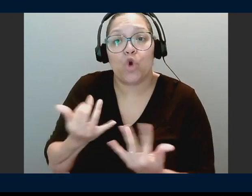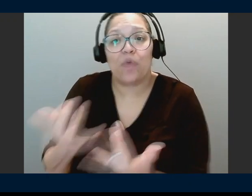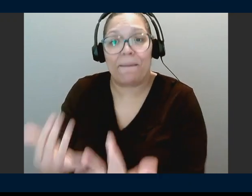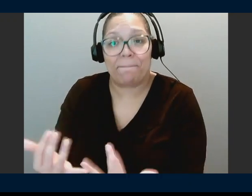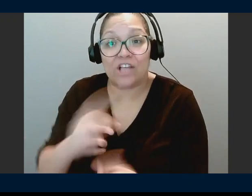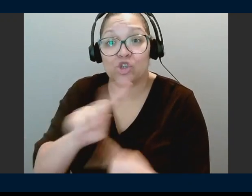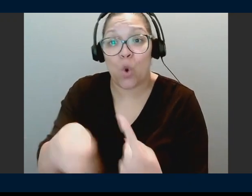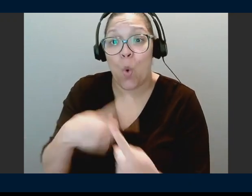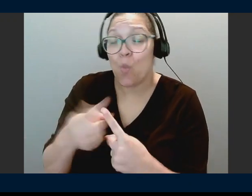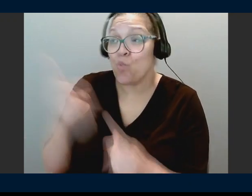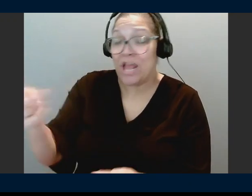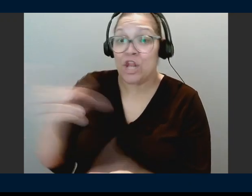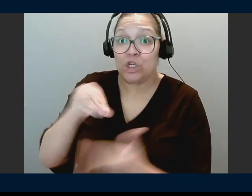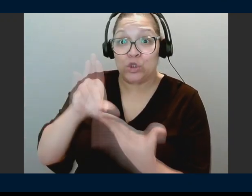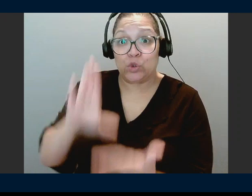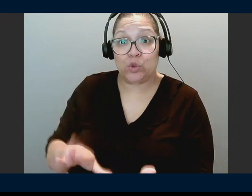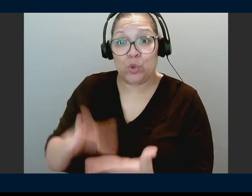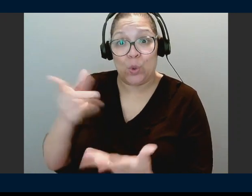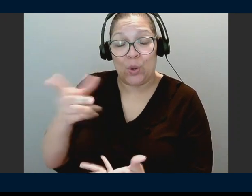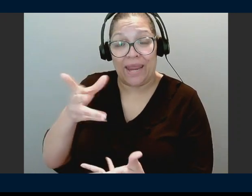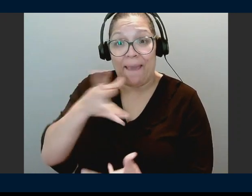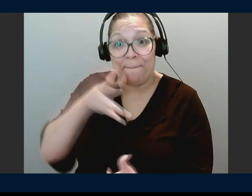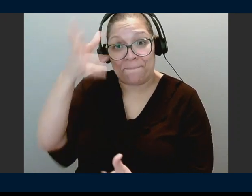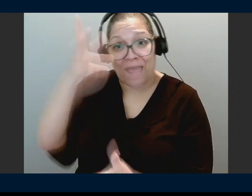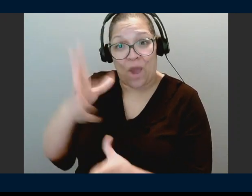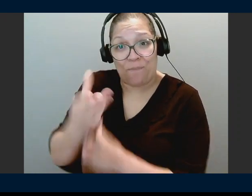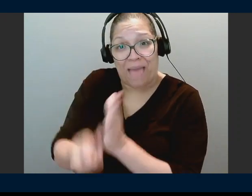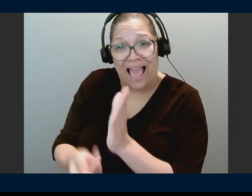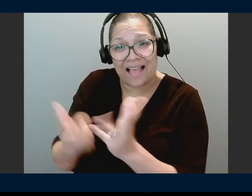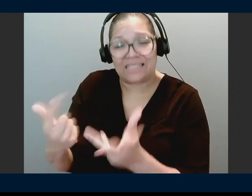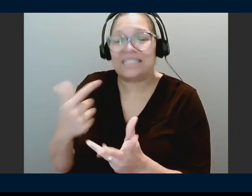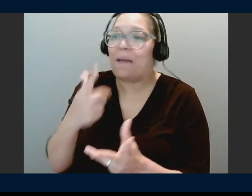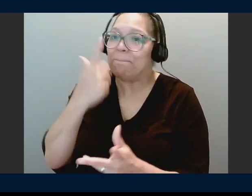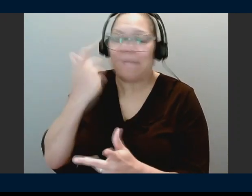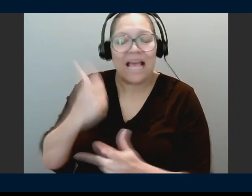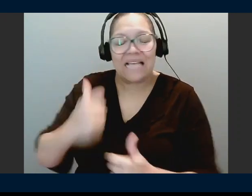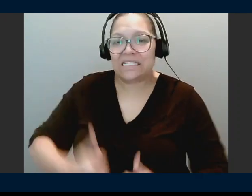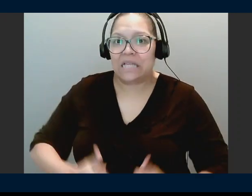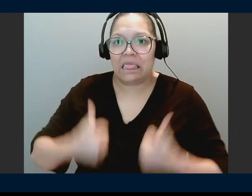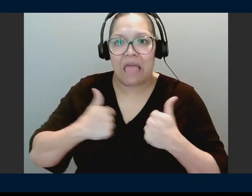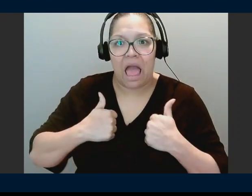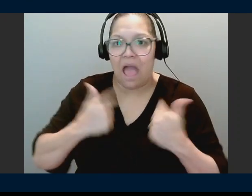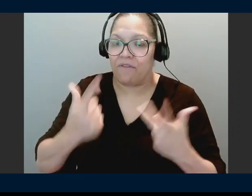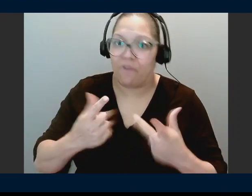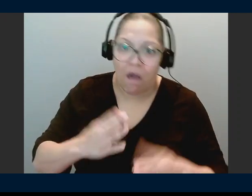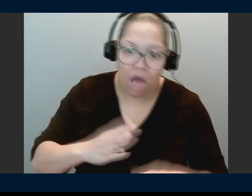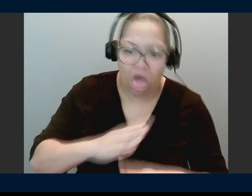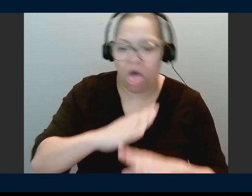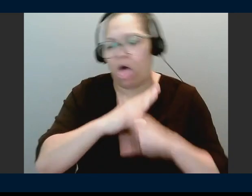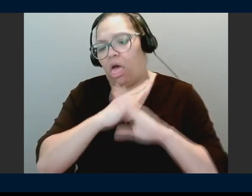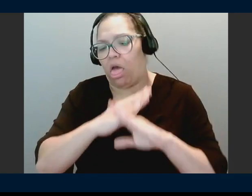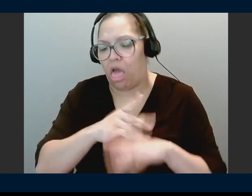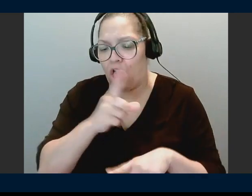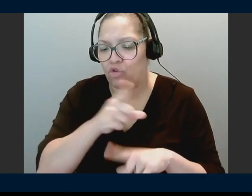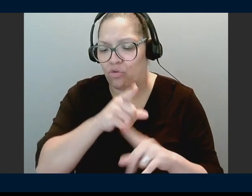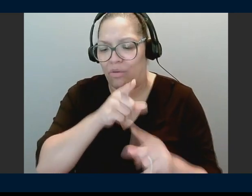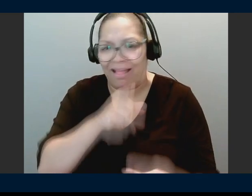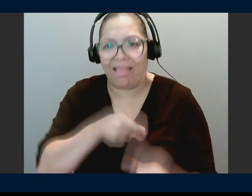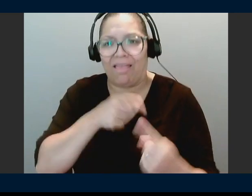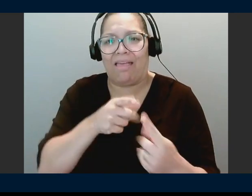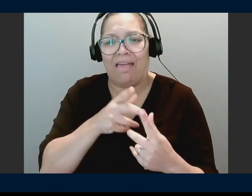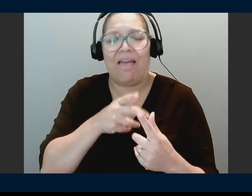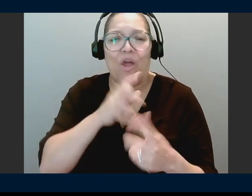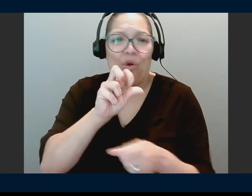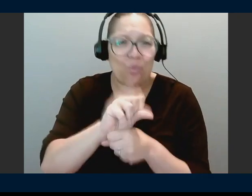student lost a parent. Sometimes life gets in the way, and you have done so much hard work to get here and overcome so many